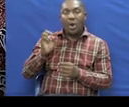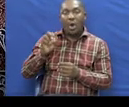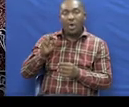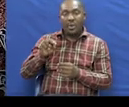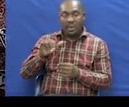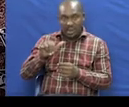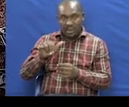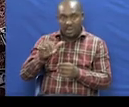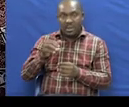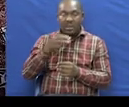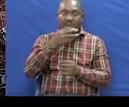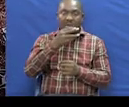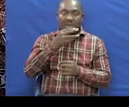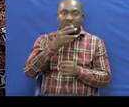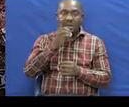3D4,